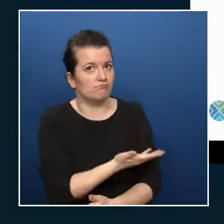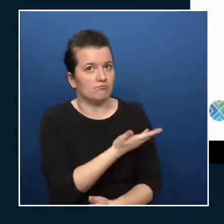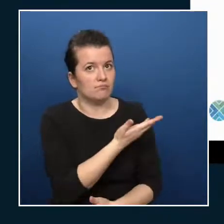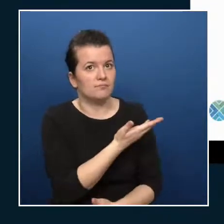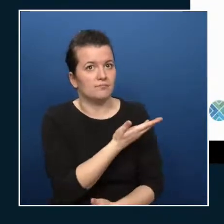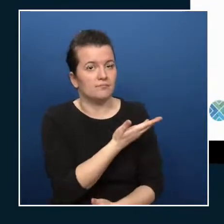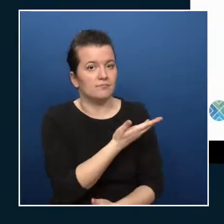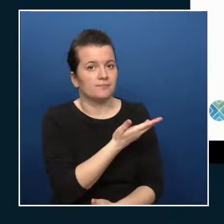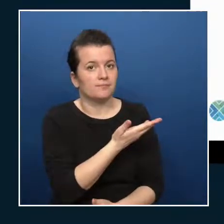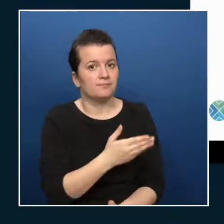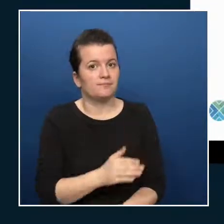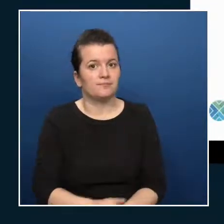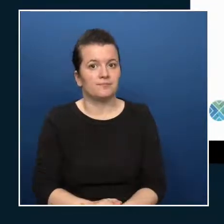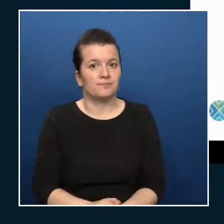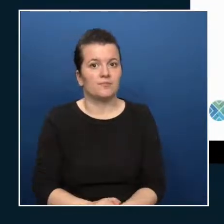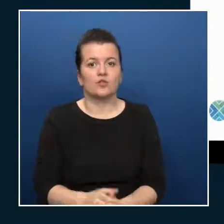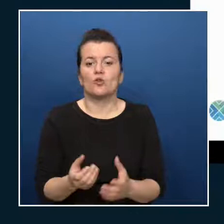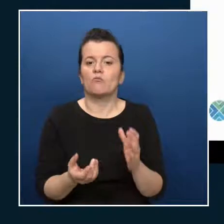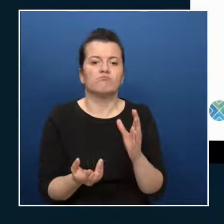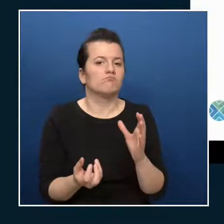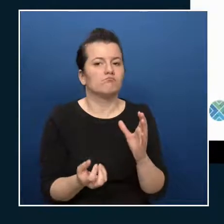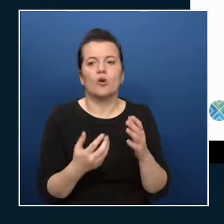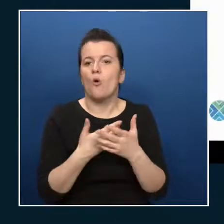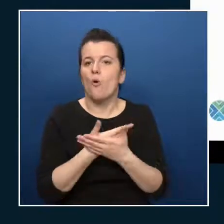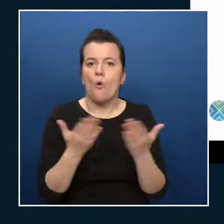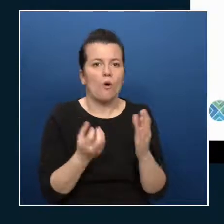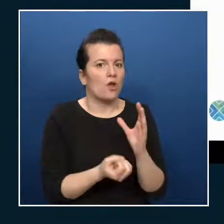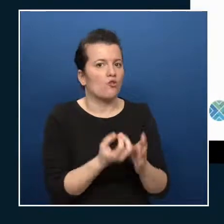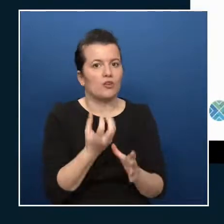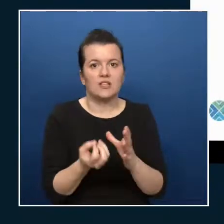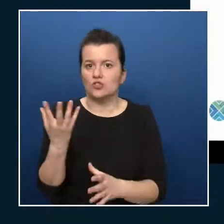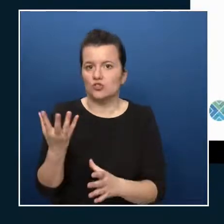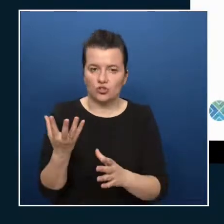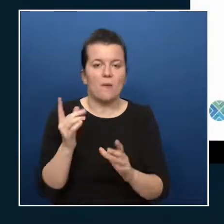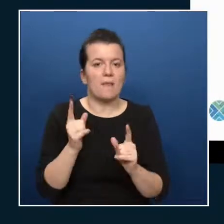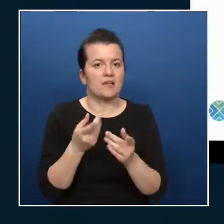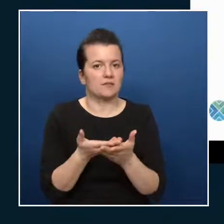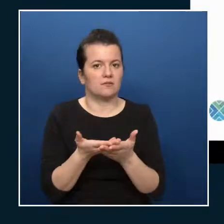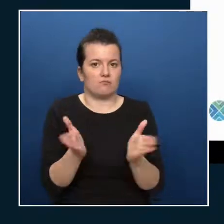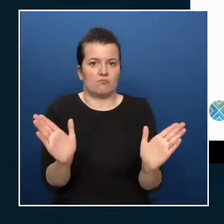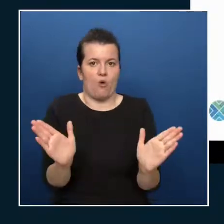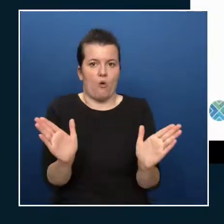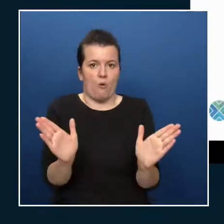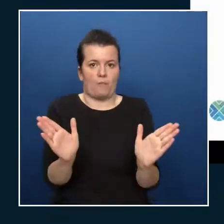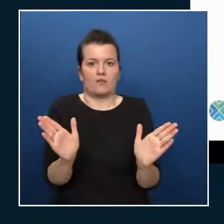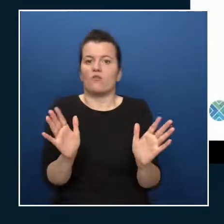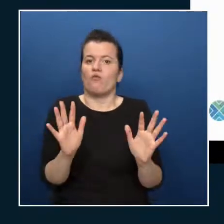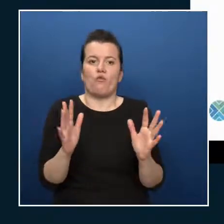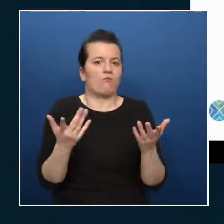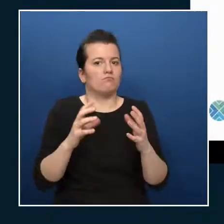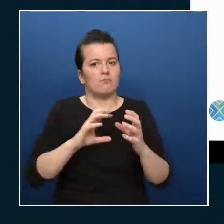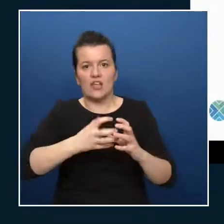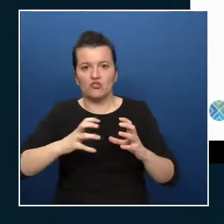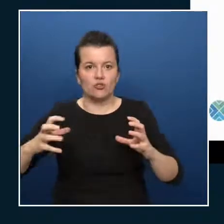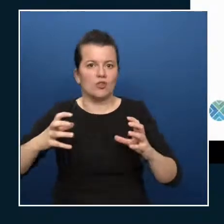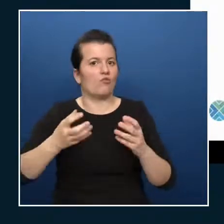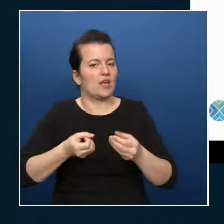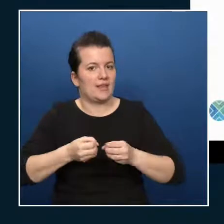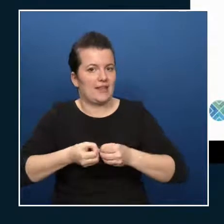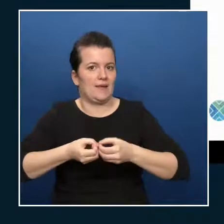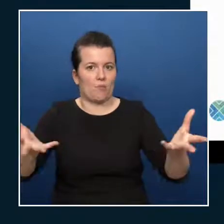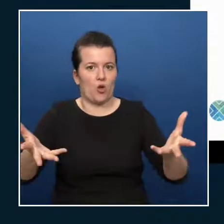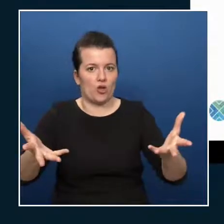required resources into account and make sure these are available when you're engineering and deploying your solutions. So a